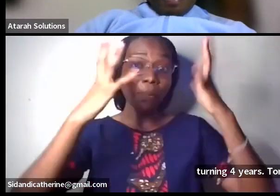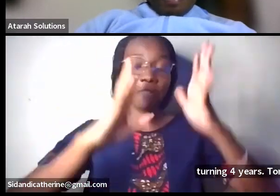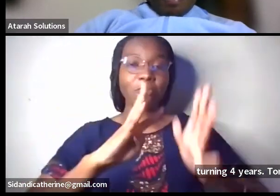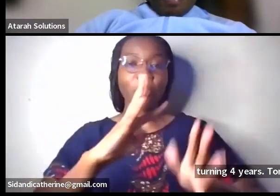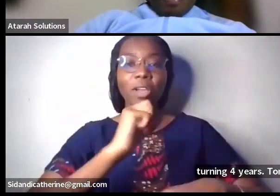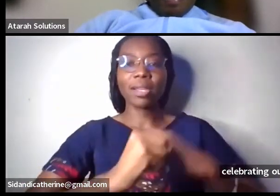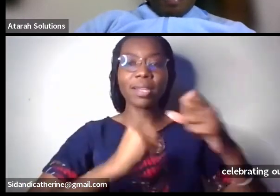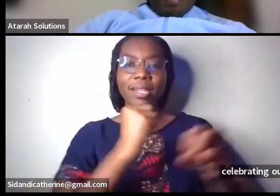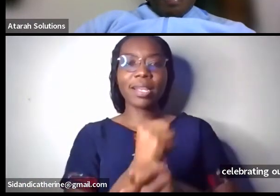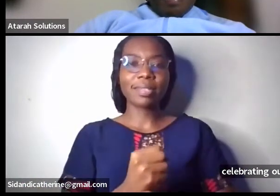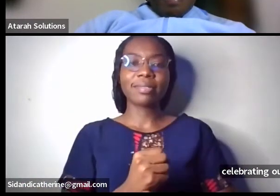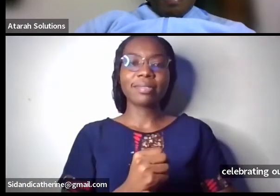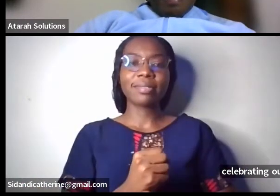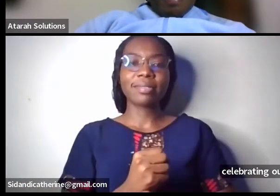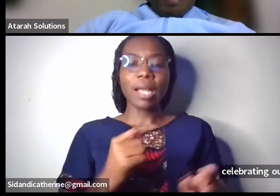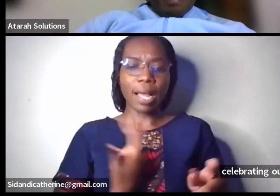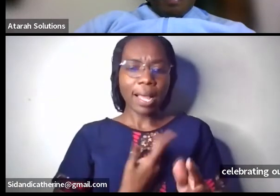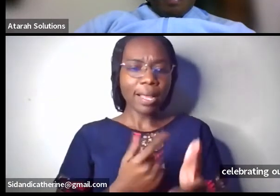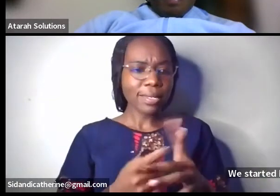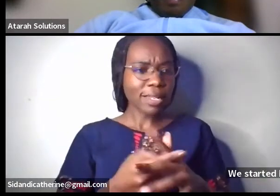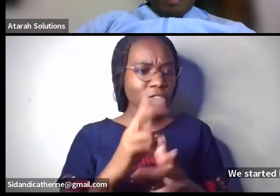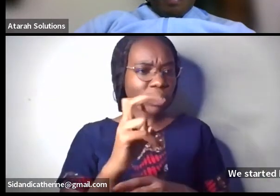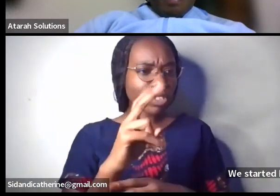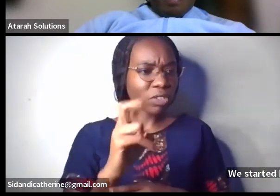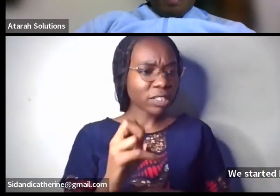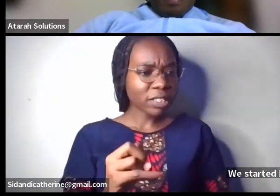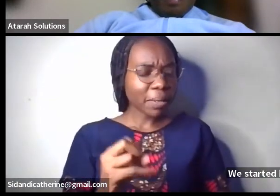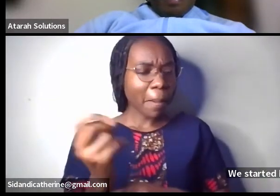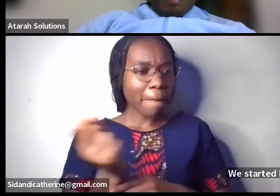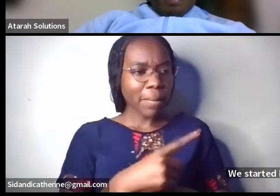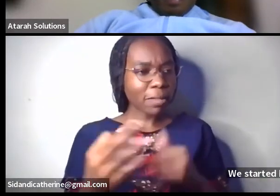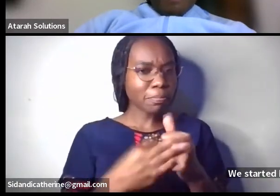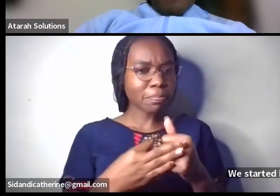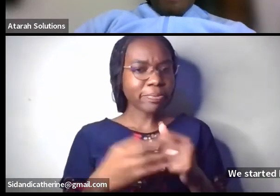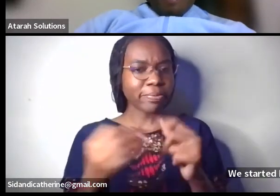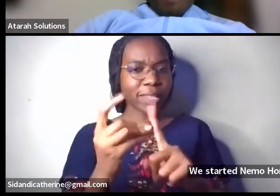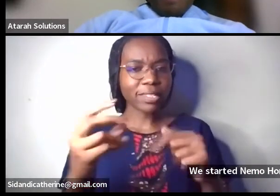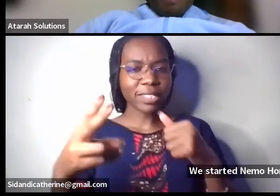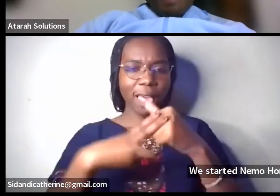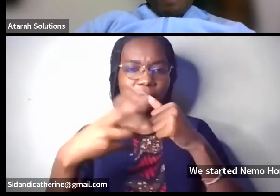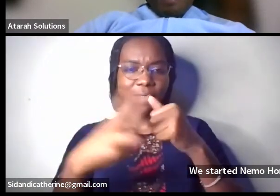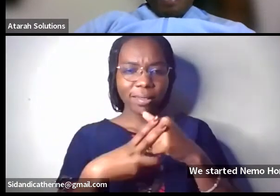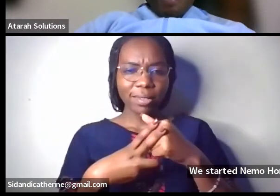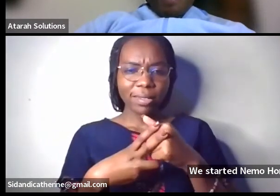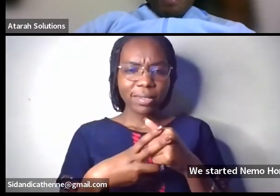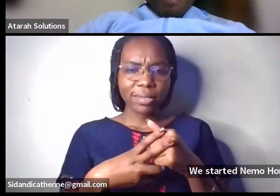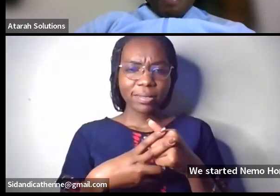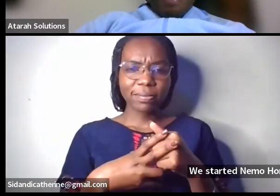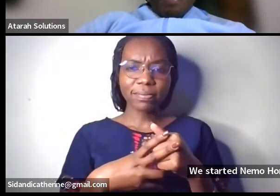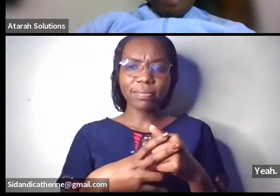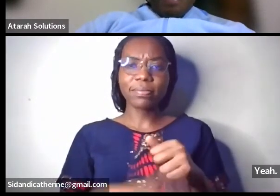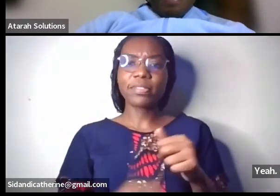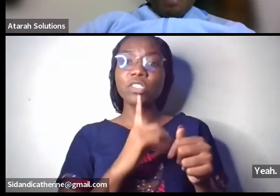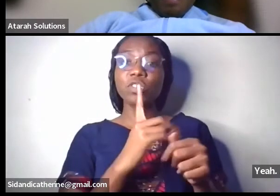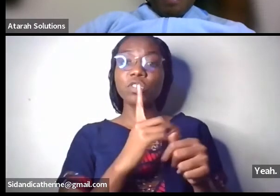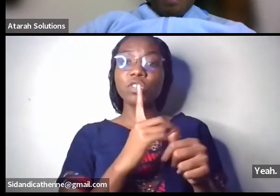Nemo Homestays in 2020, August 7th. Yeah, and that day is very memorable for